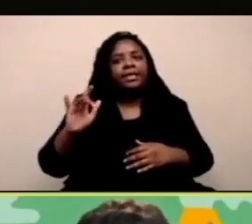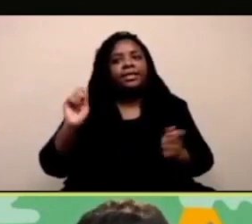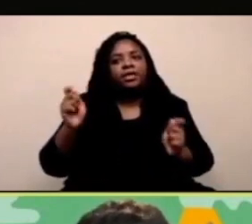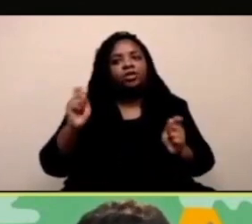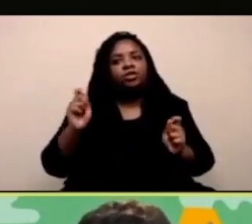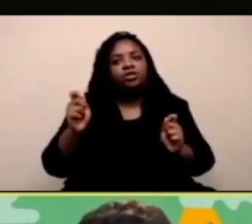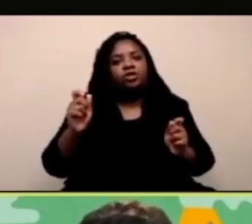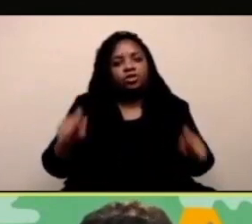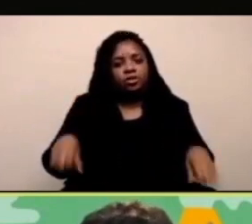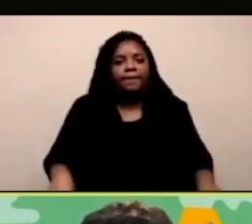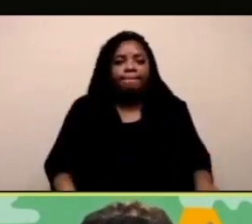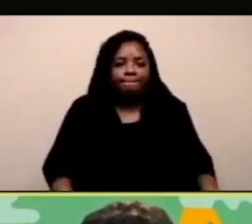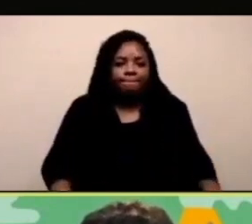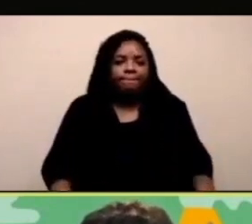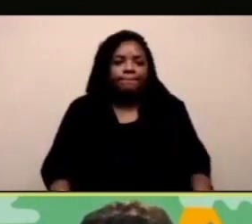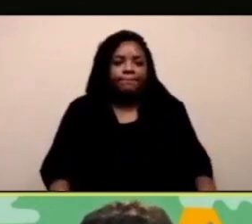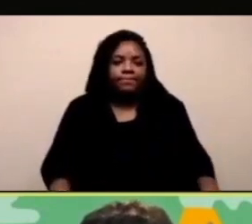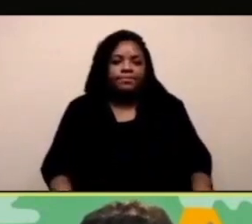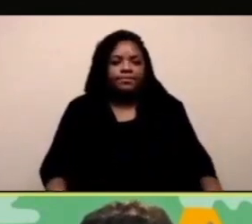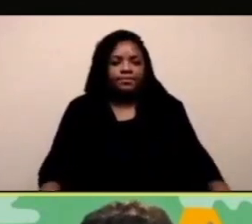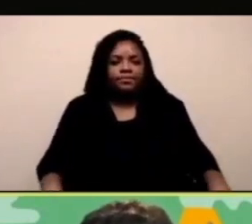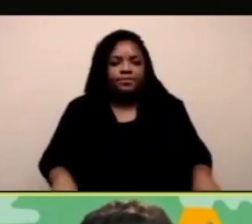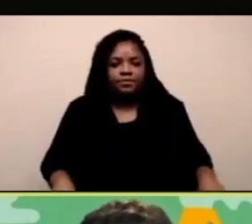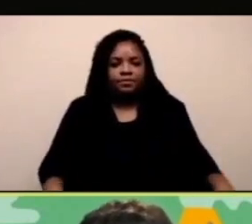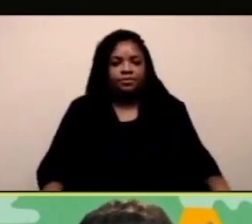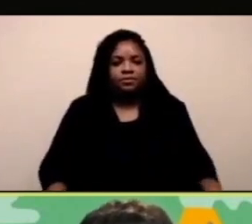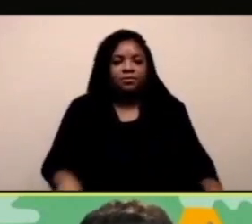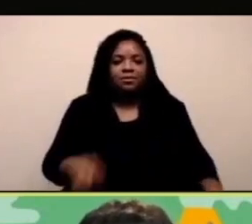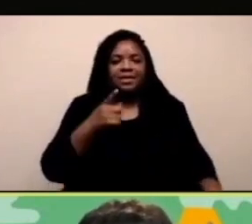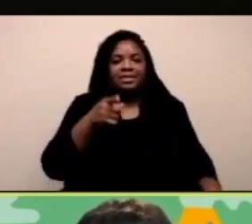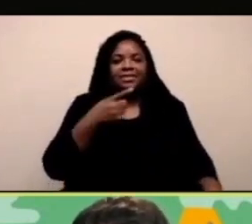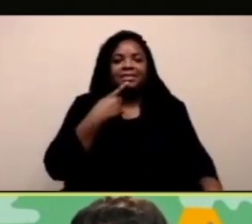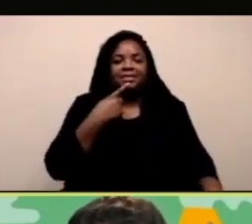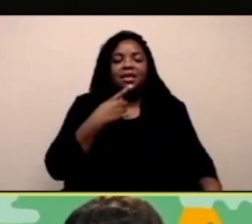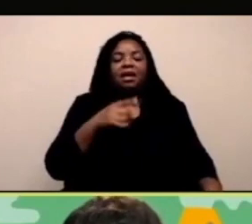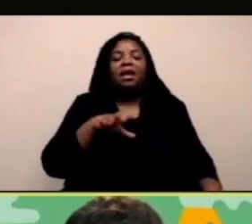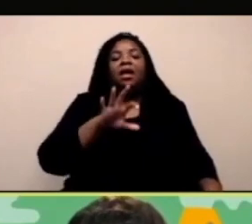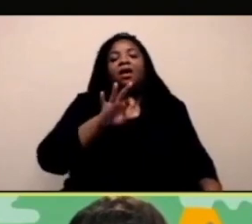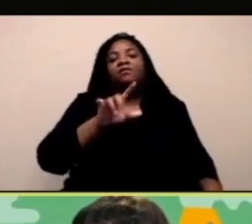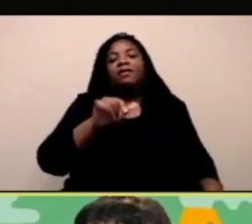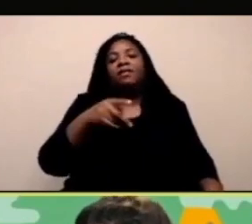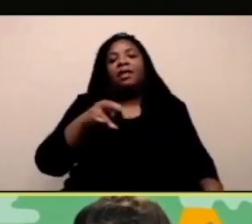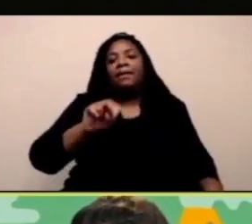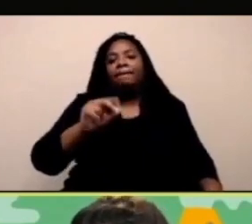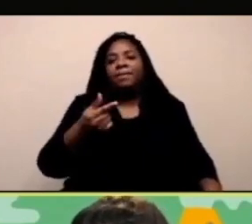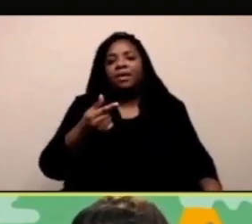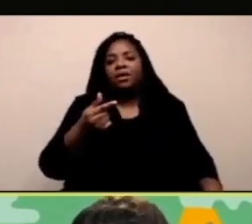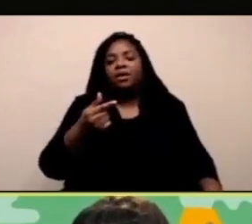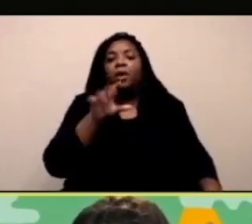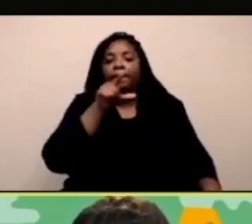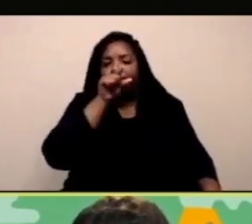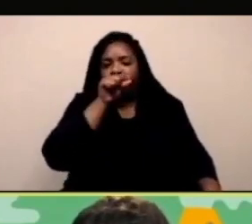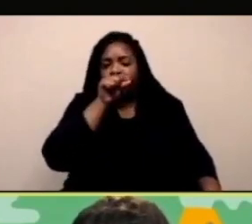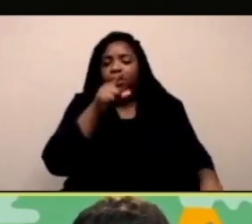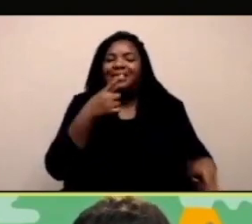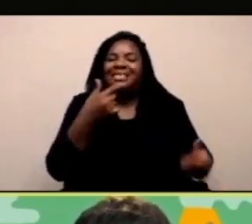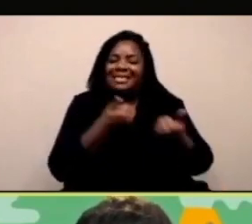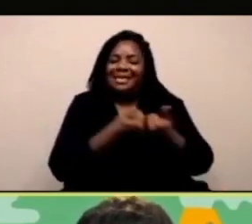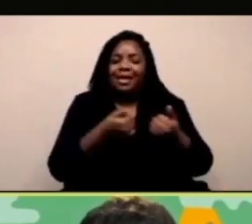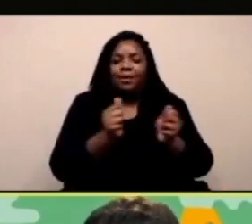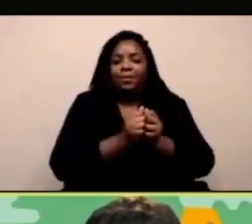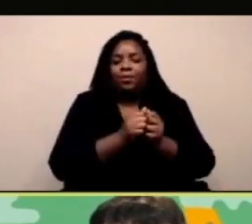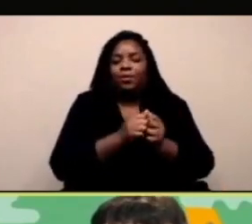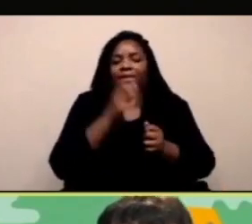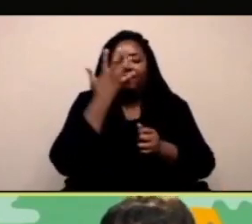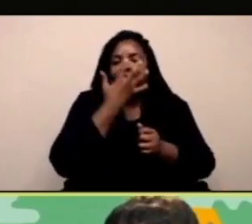face. Here's another one called Flapping Bird. So this is an example of making a game with face sensing.